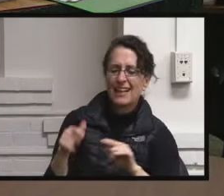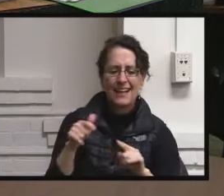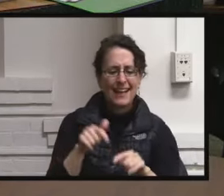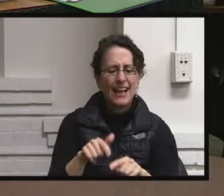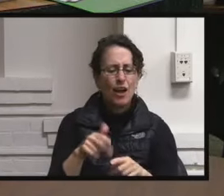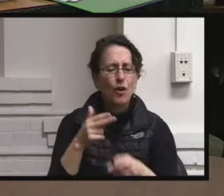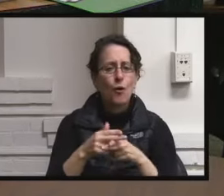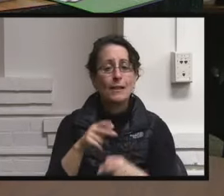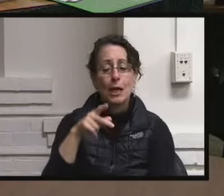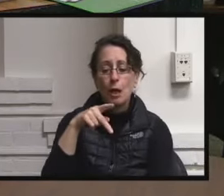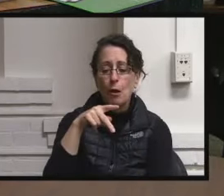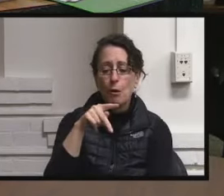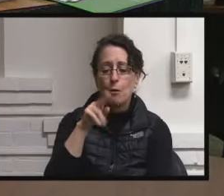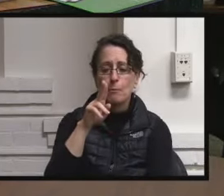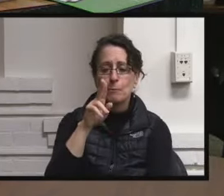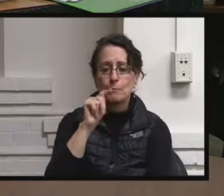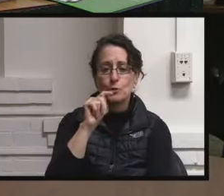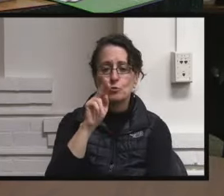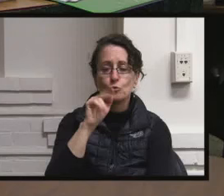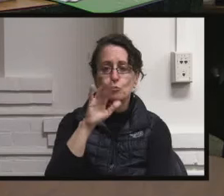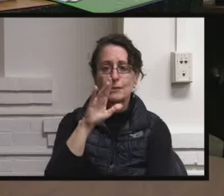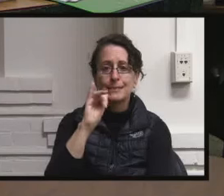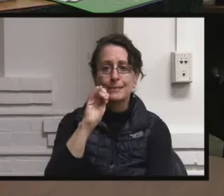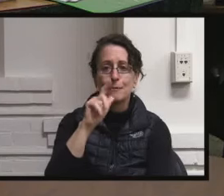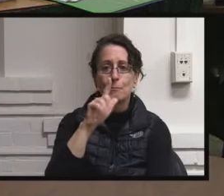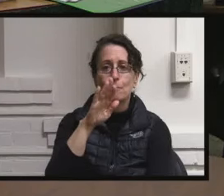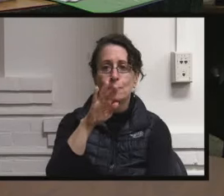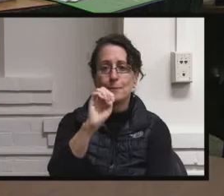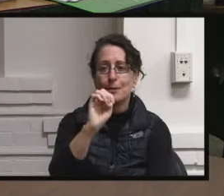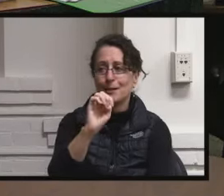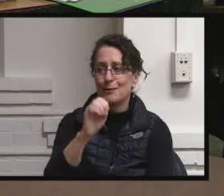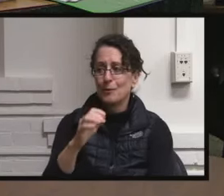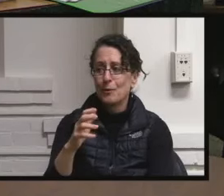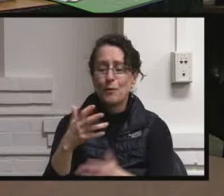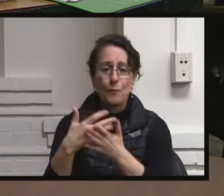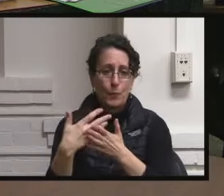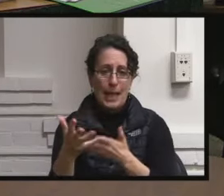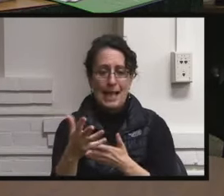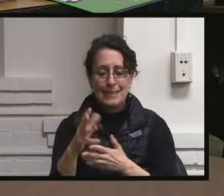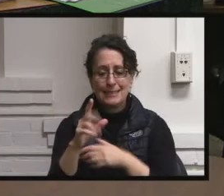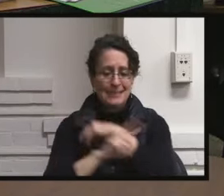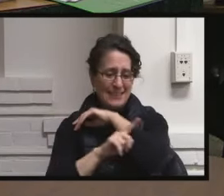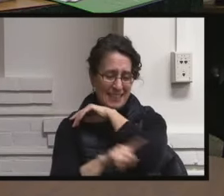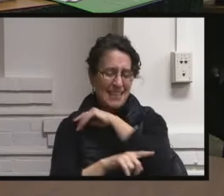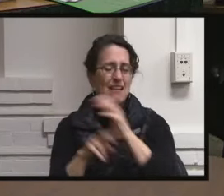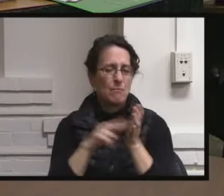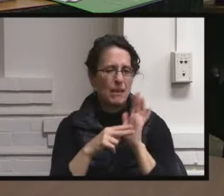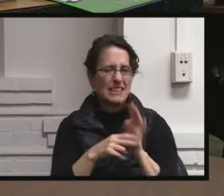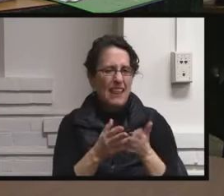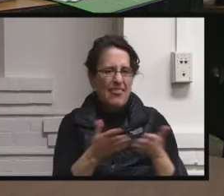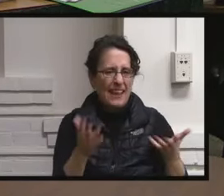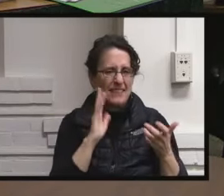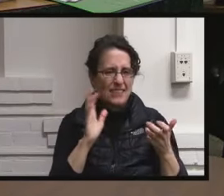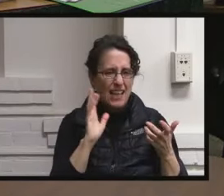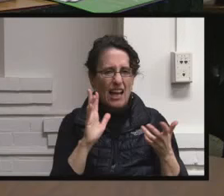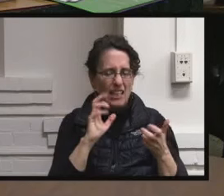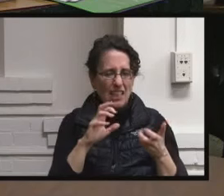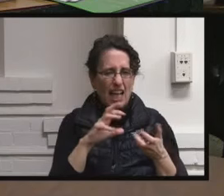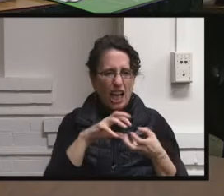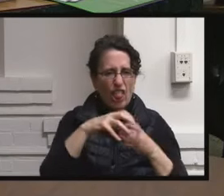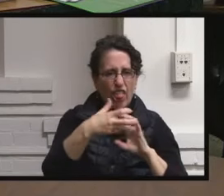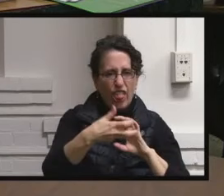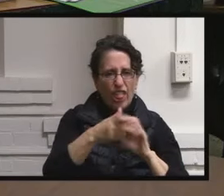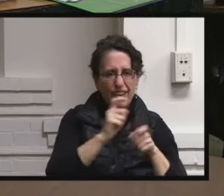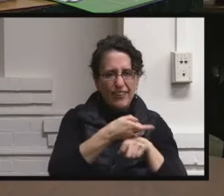putrescible waste for things that rot and actually can present both a an odor problem and a health issue for